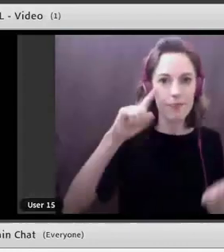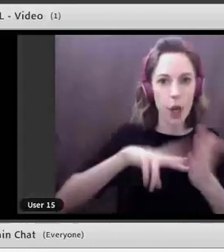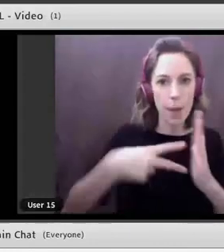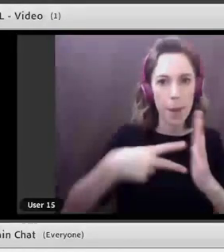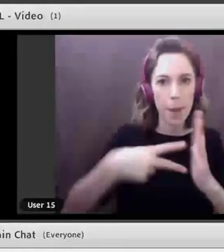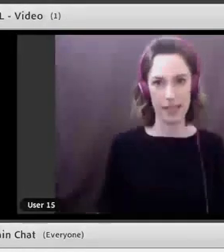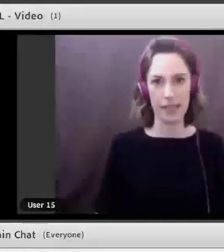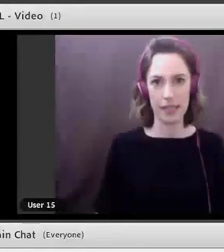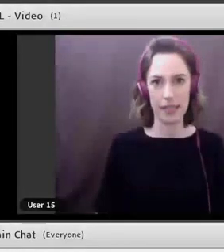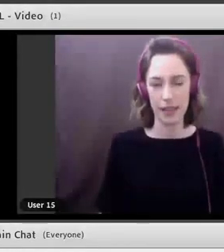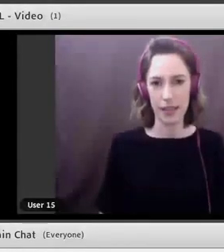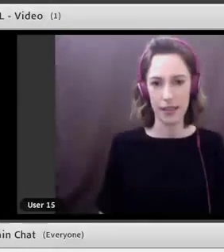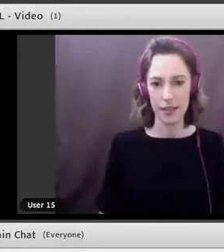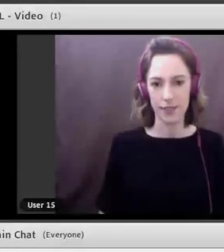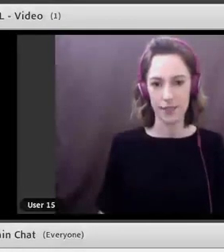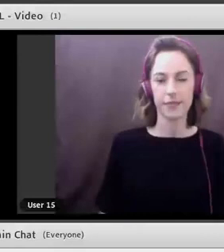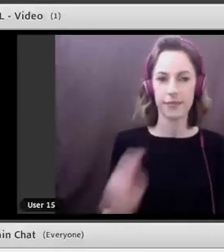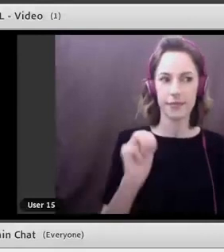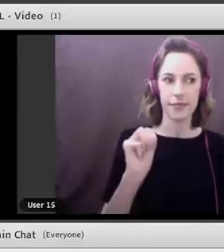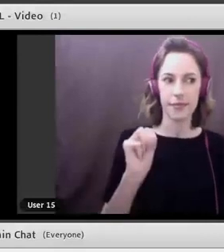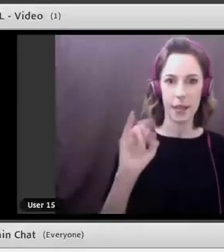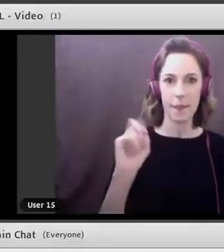Thank you. Mitch, please go ahead.